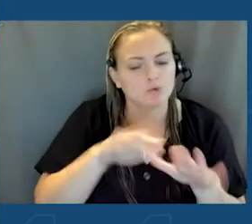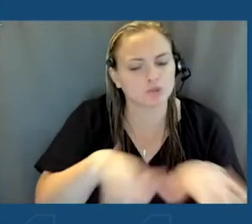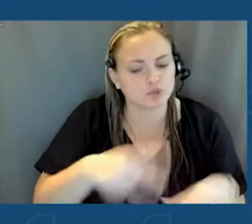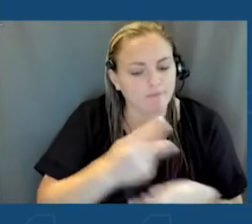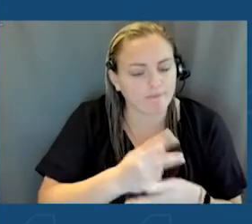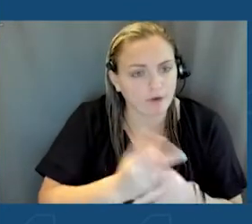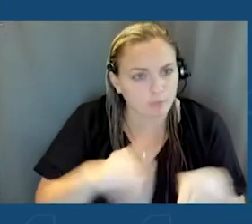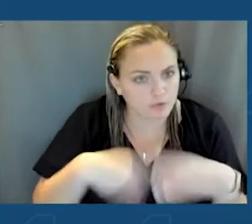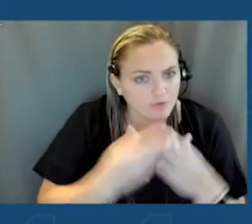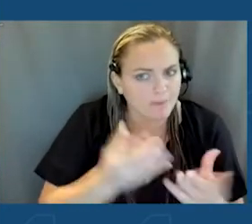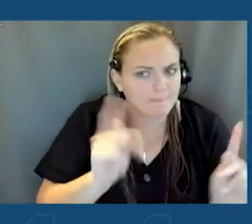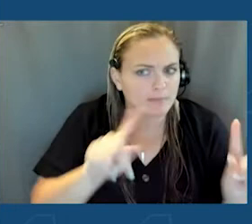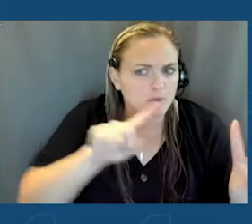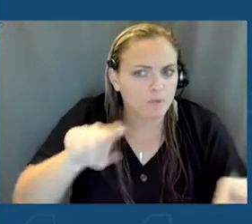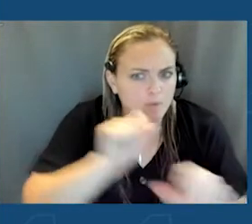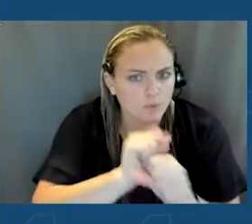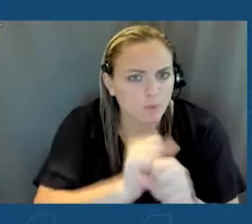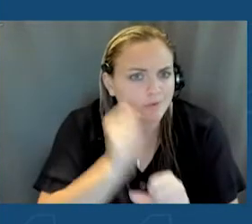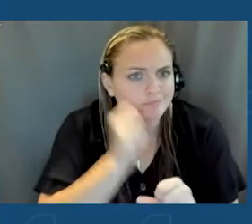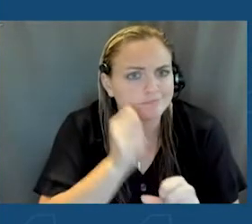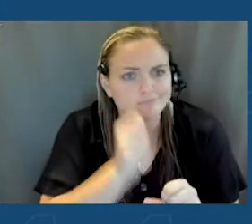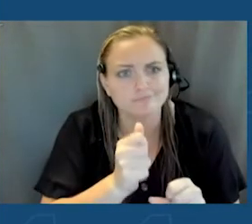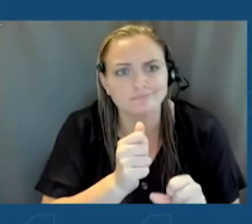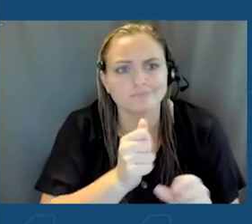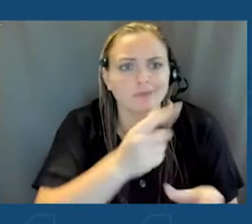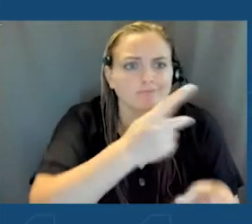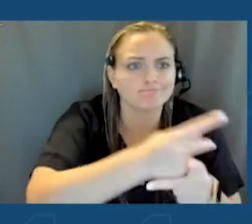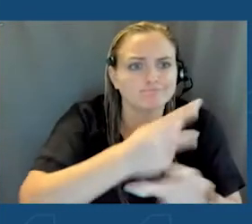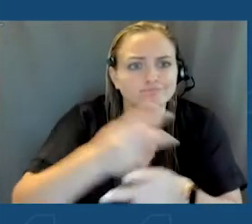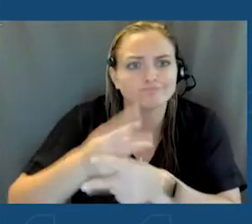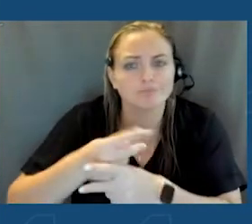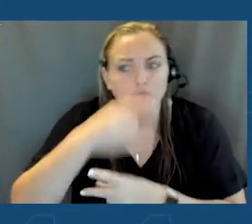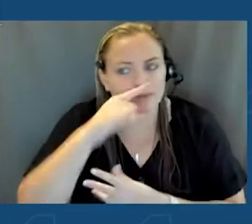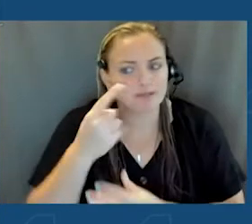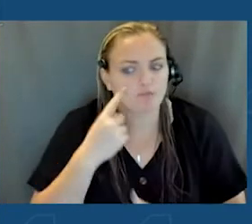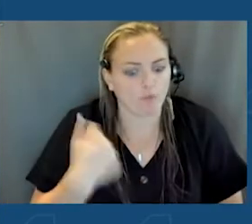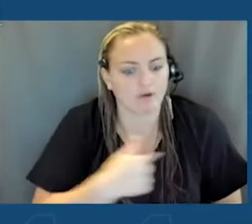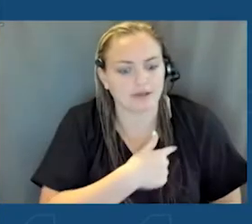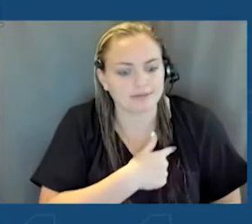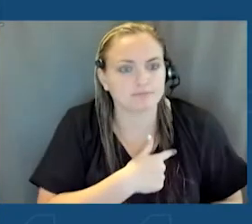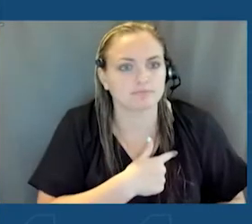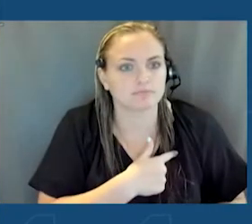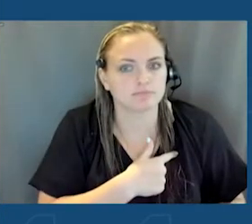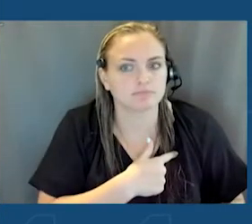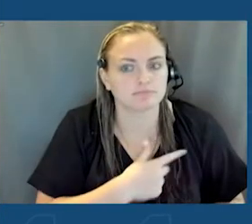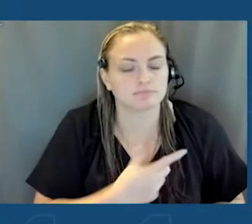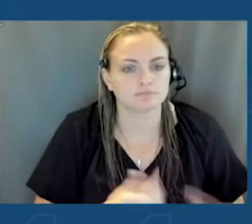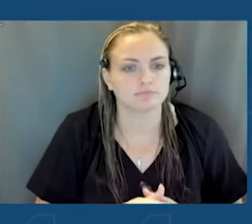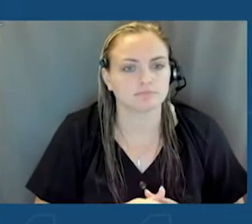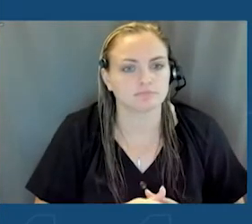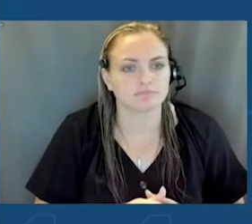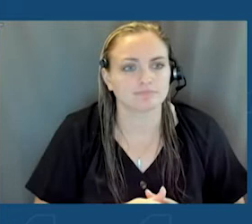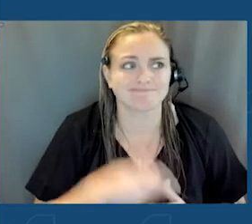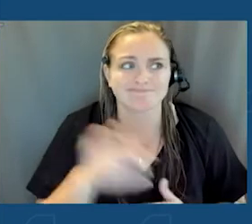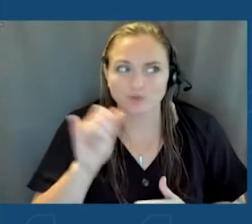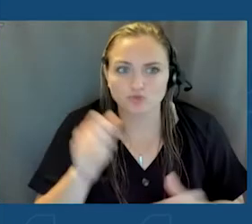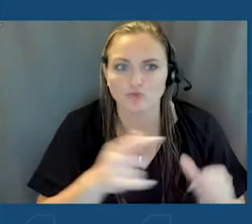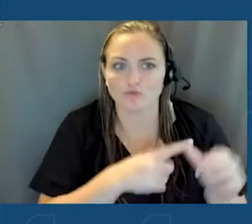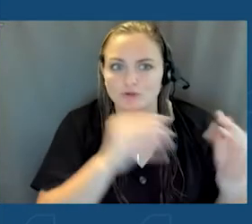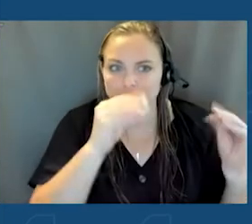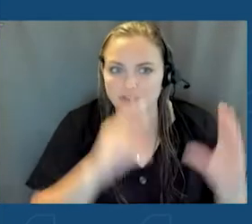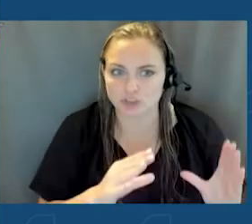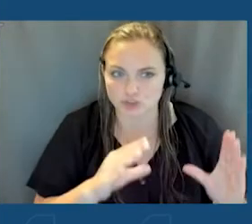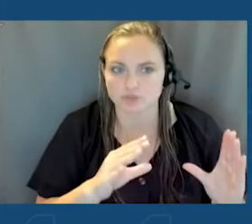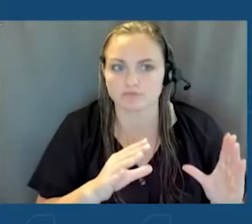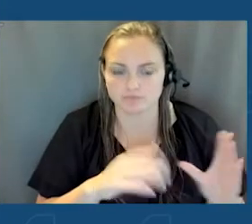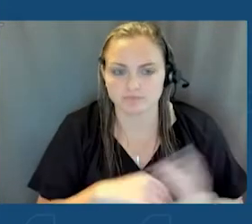go in every day and basically parent our children for us in our behalf. They're also the first teachers.